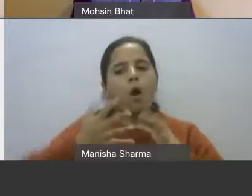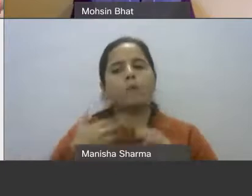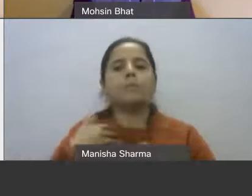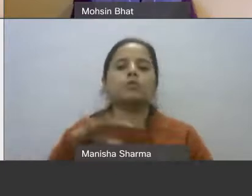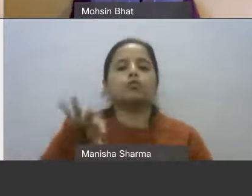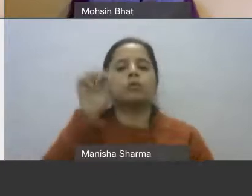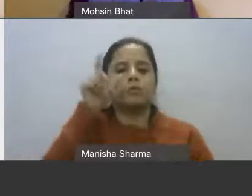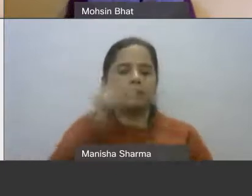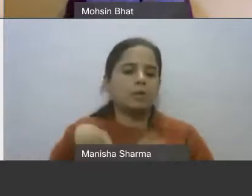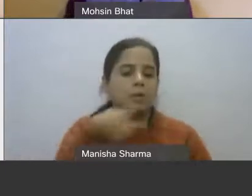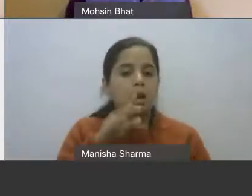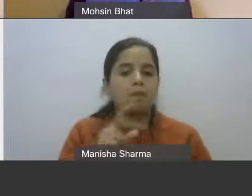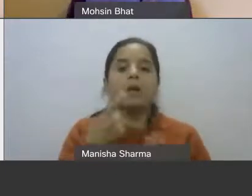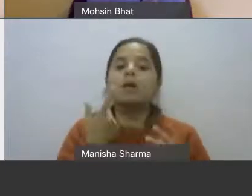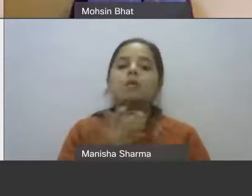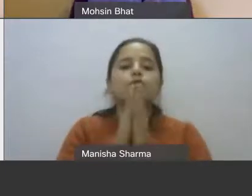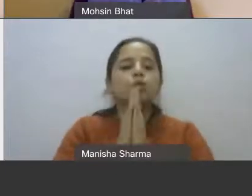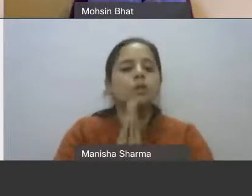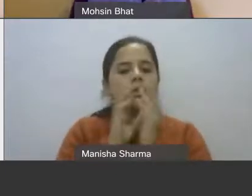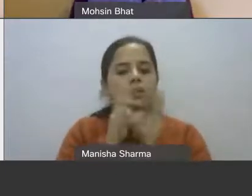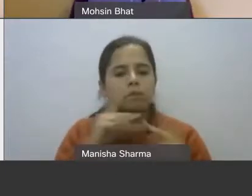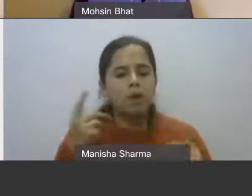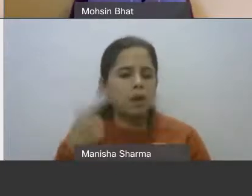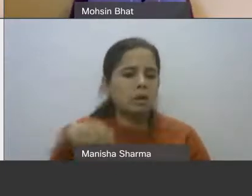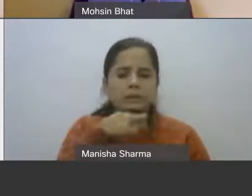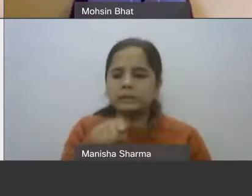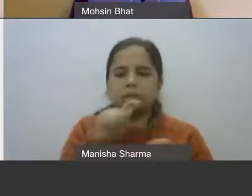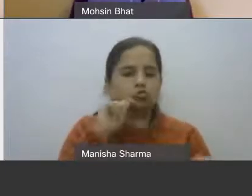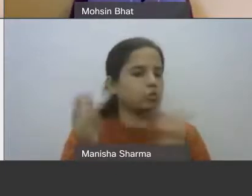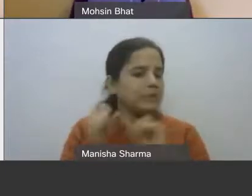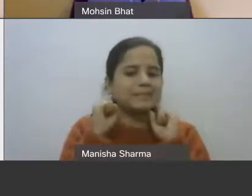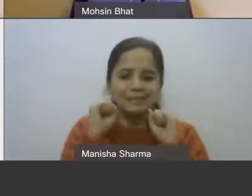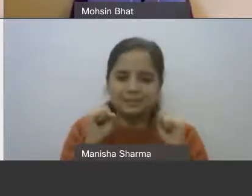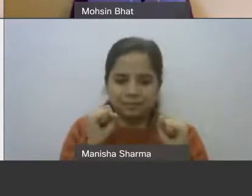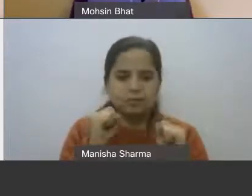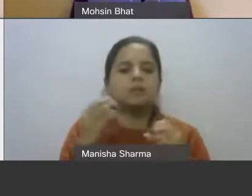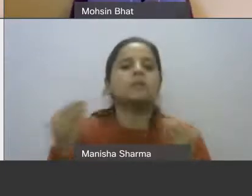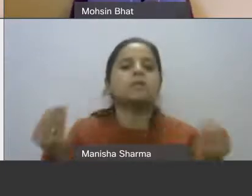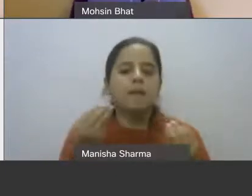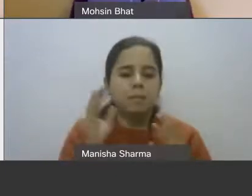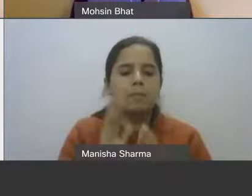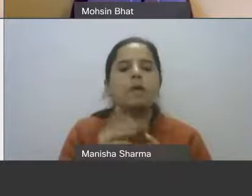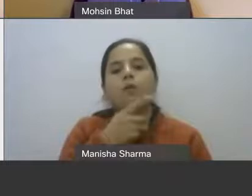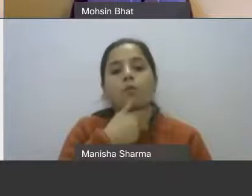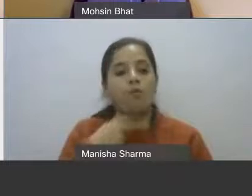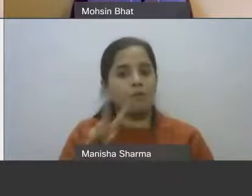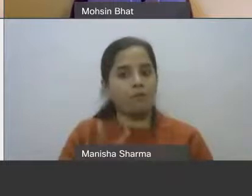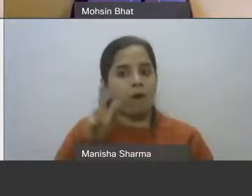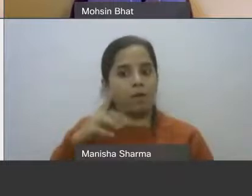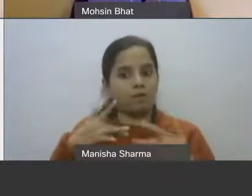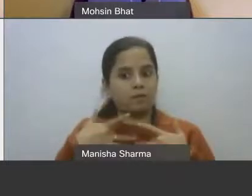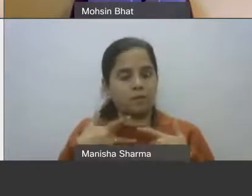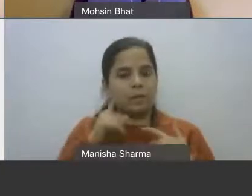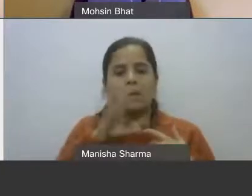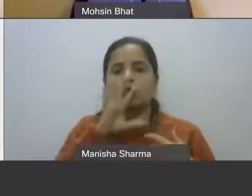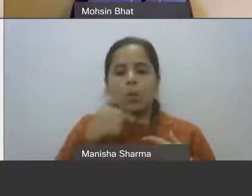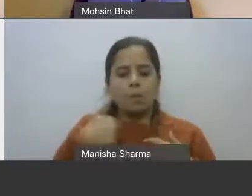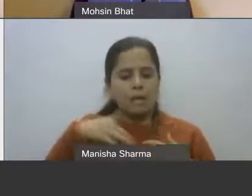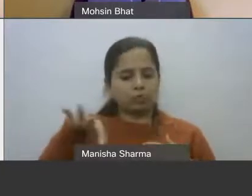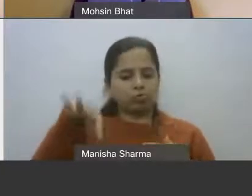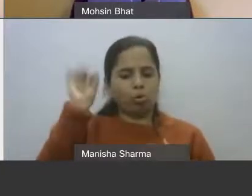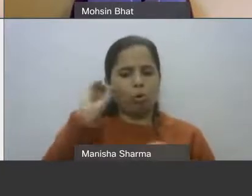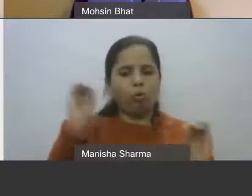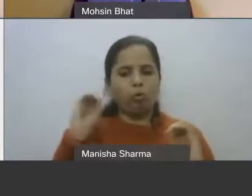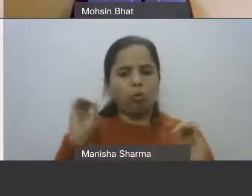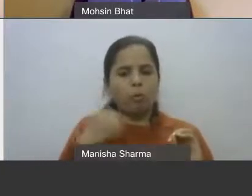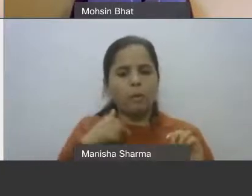which is often how people talk about religion, or something that is immutable, something that is a trait of yours that is very valuable to you, but that you did not have a choice in